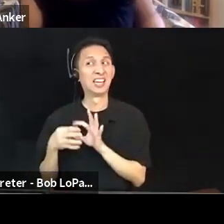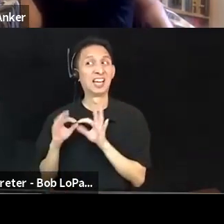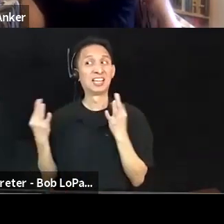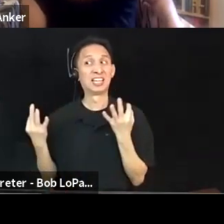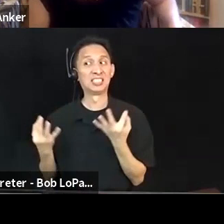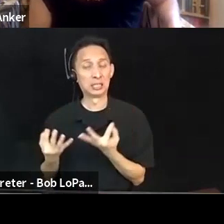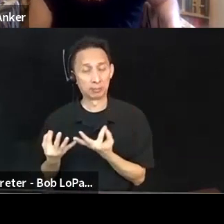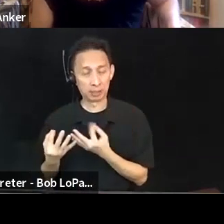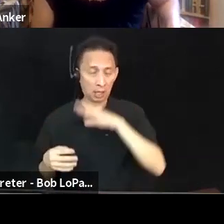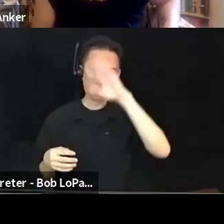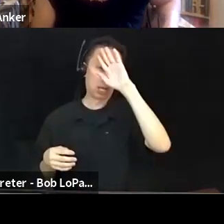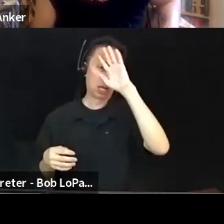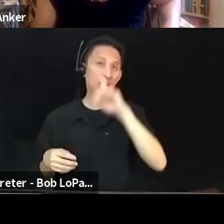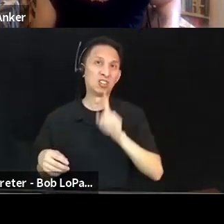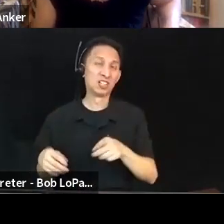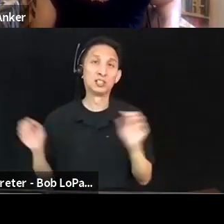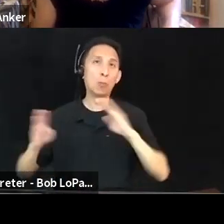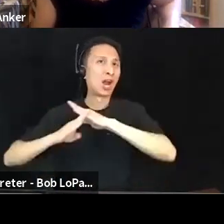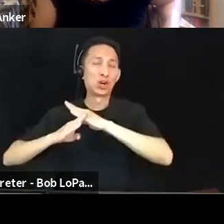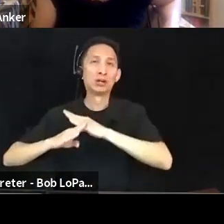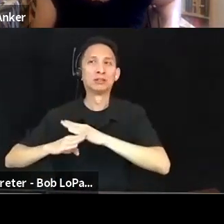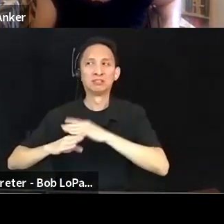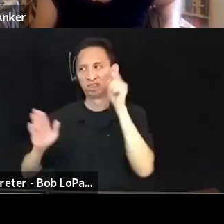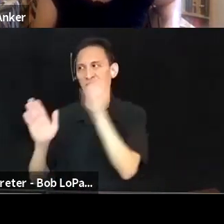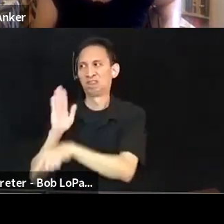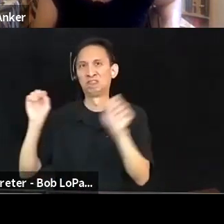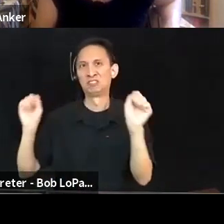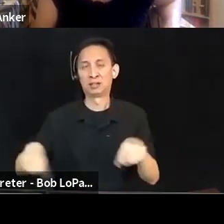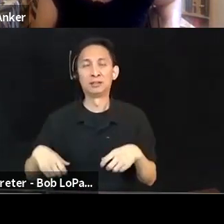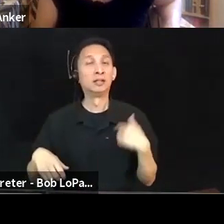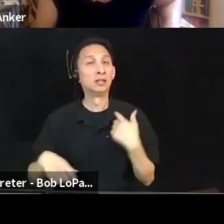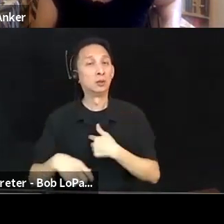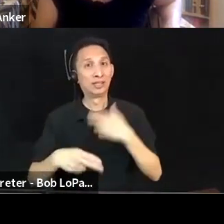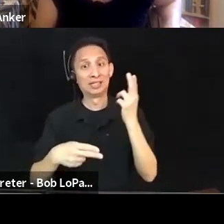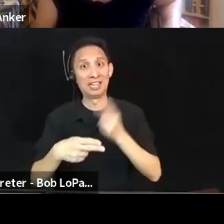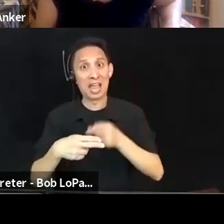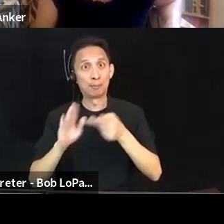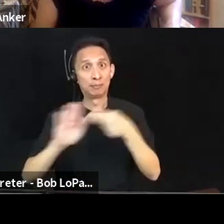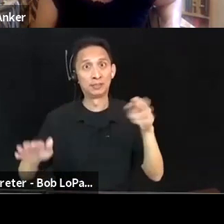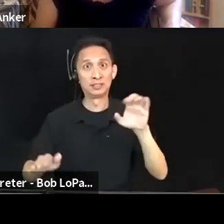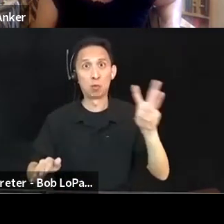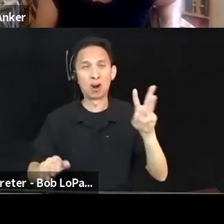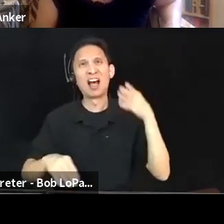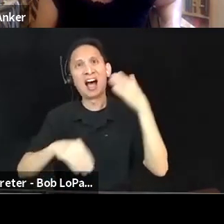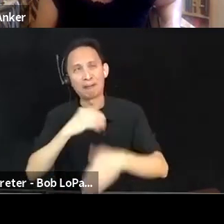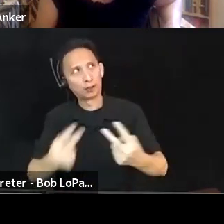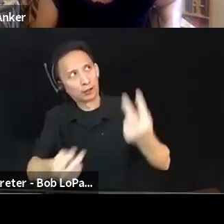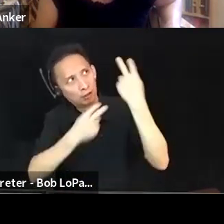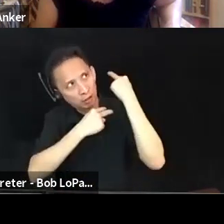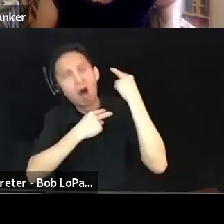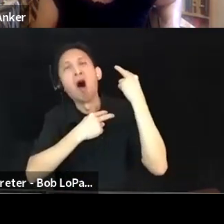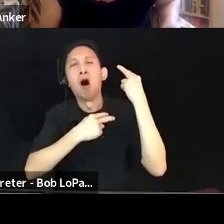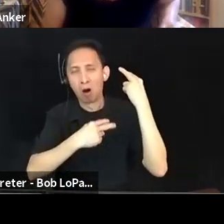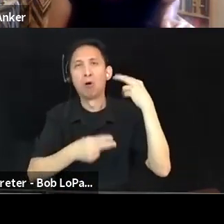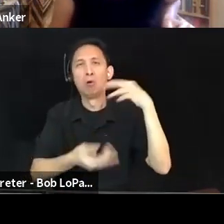melodramatically is no barrier. In this sense, we can only name a civil war as such when it is over. And so back to one of the